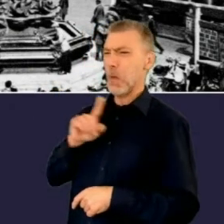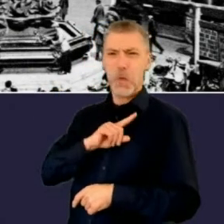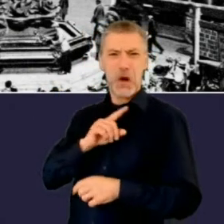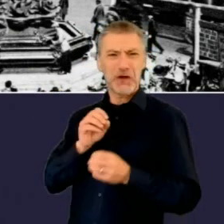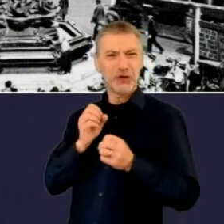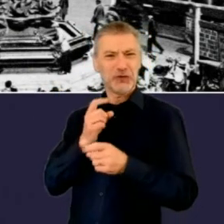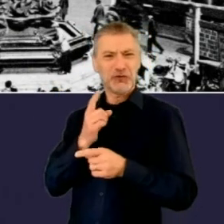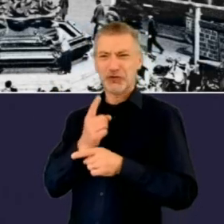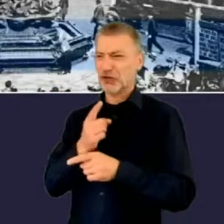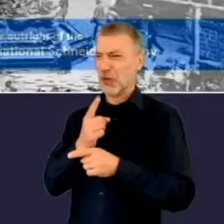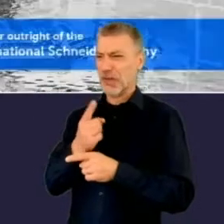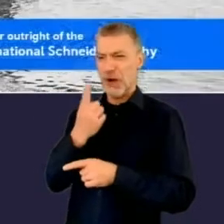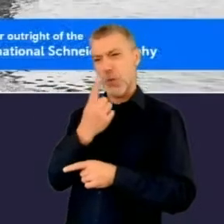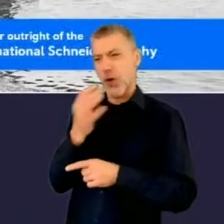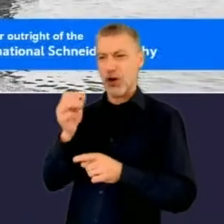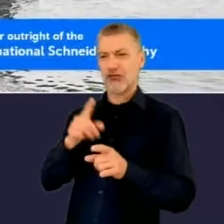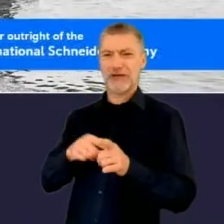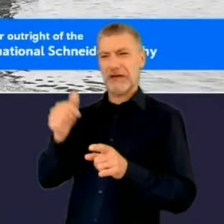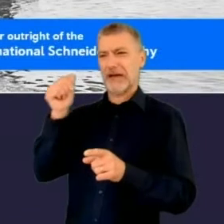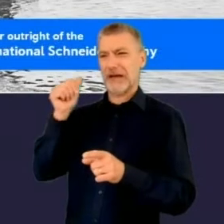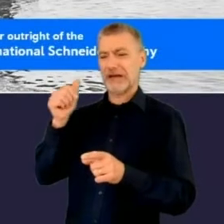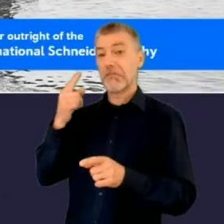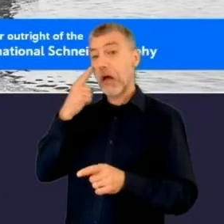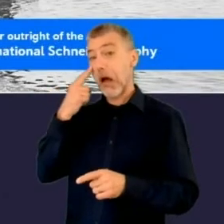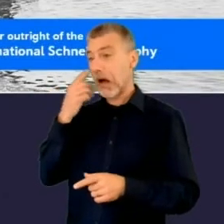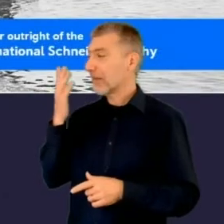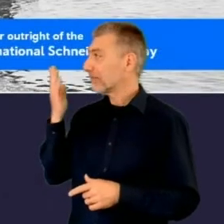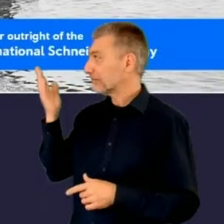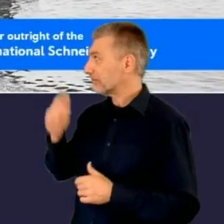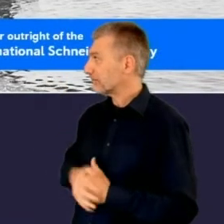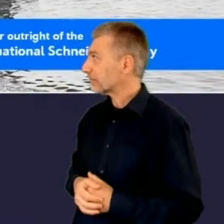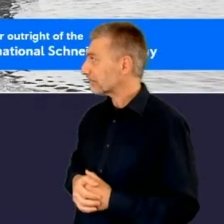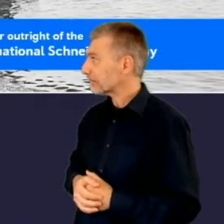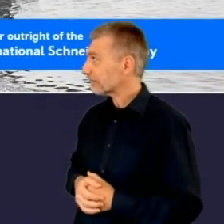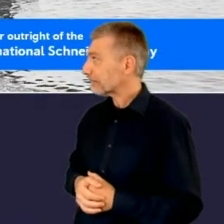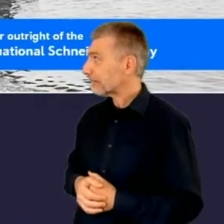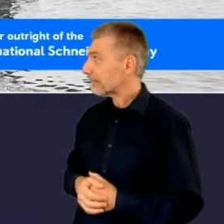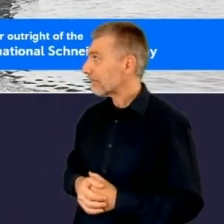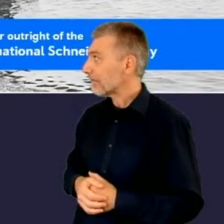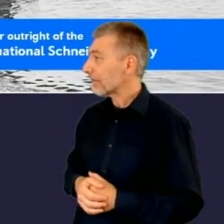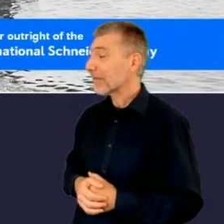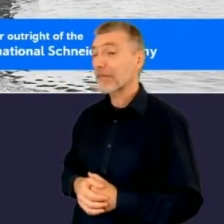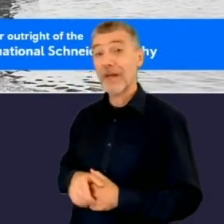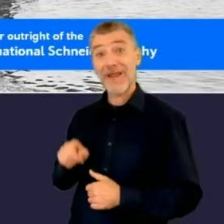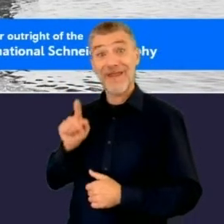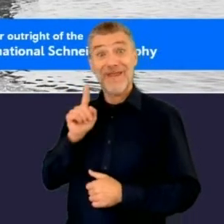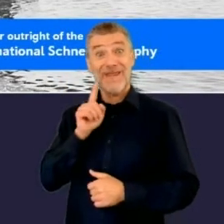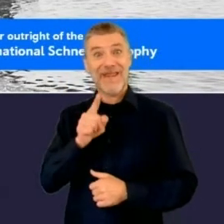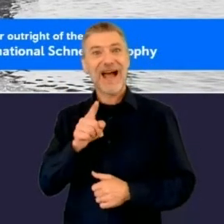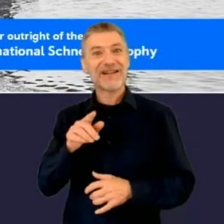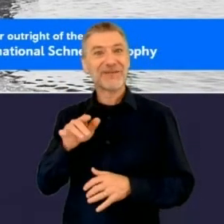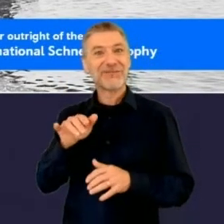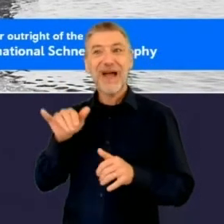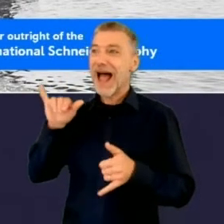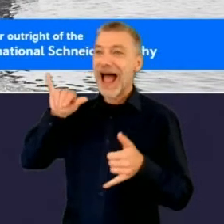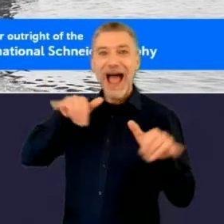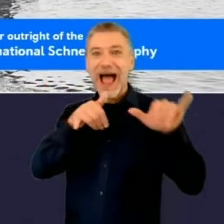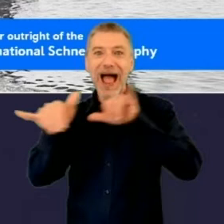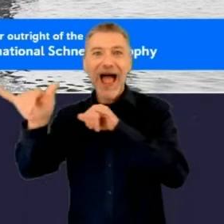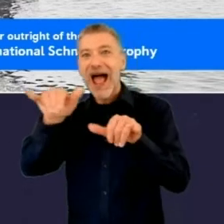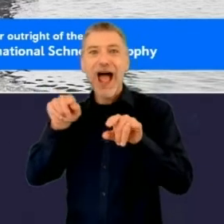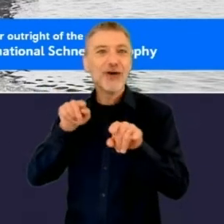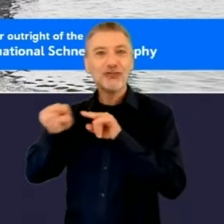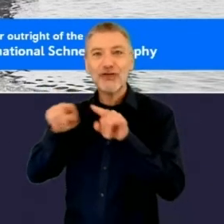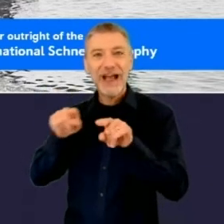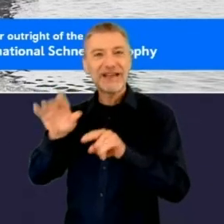If we jump to the next picture, so something else that was going on 100 years ago was air racing. So this really started in the sort of 1920s